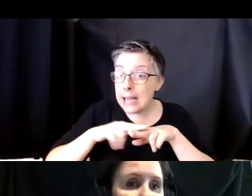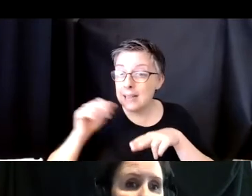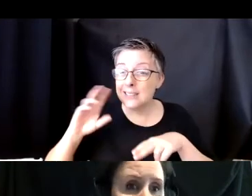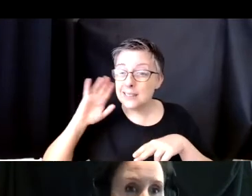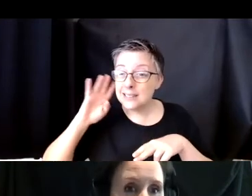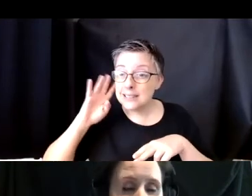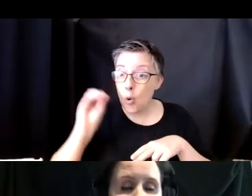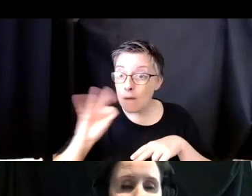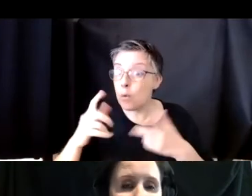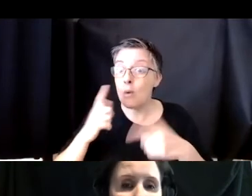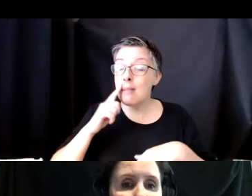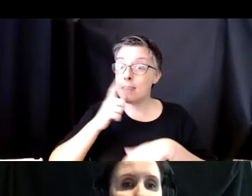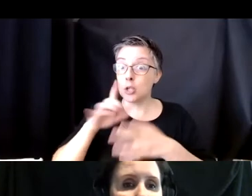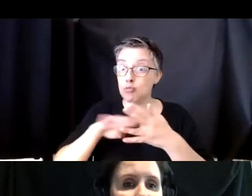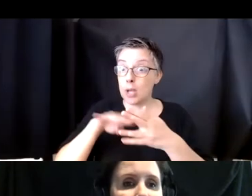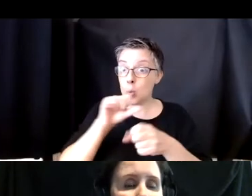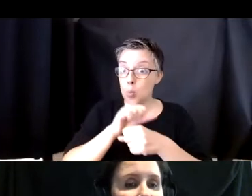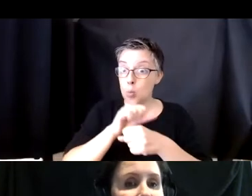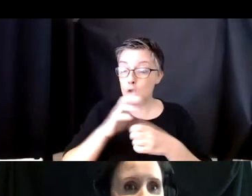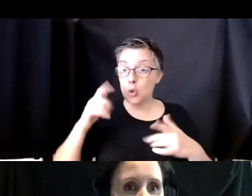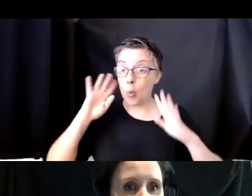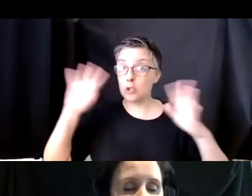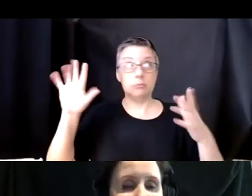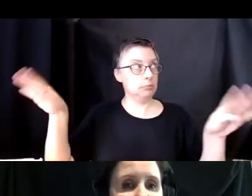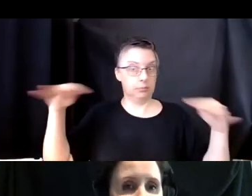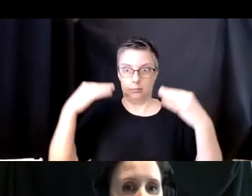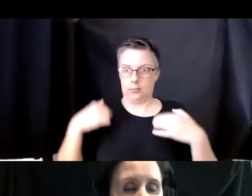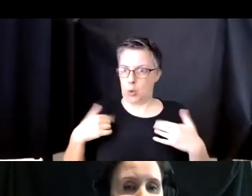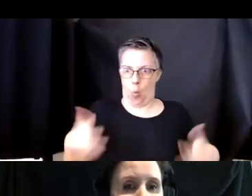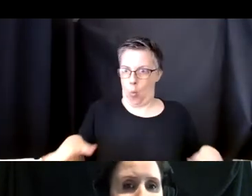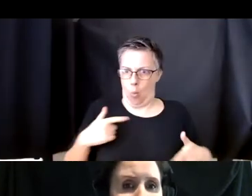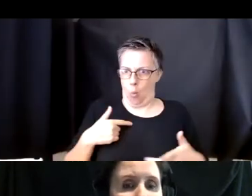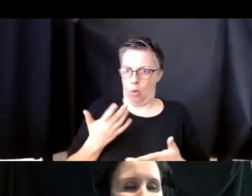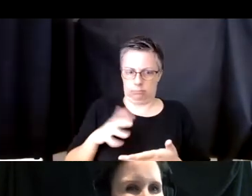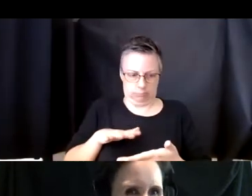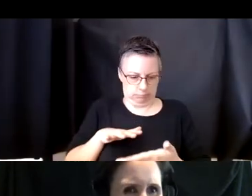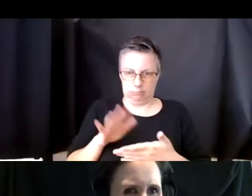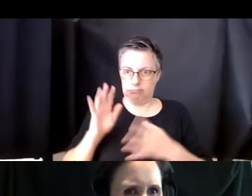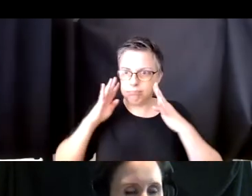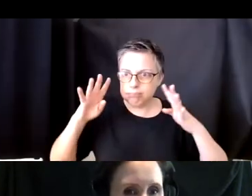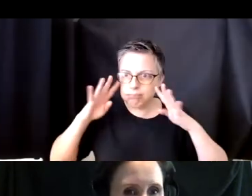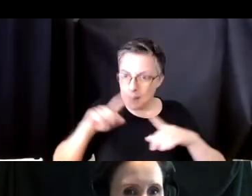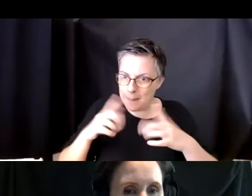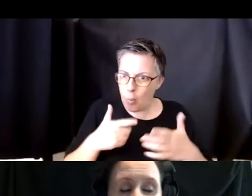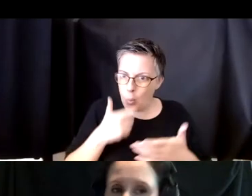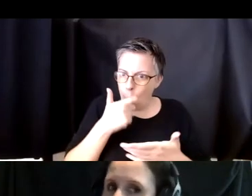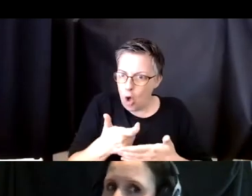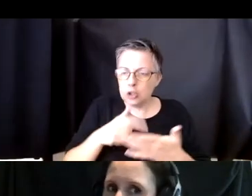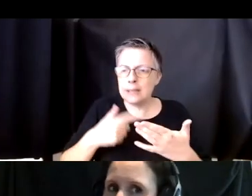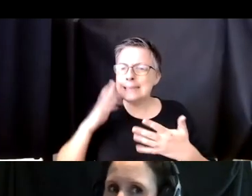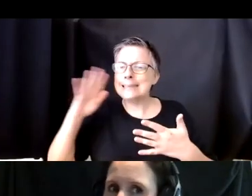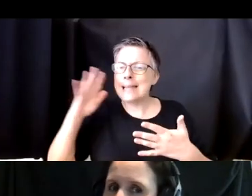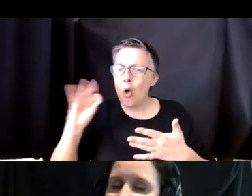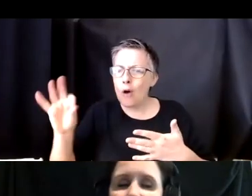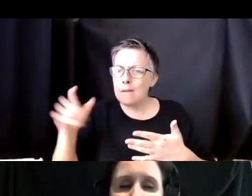during your lunch break, and you don't want everyone to hear the video that's being played, but you still want to watch the video. If you have